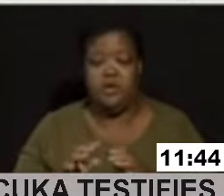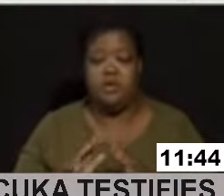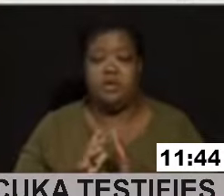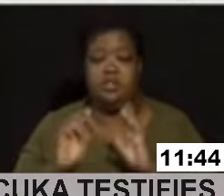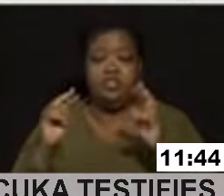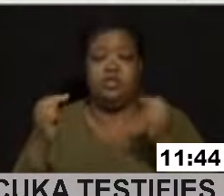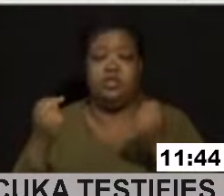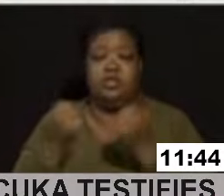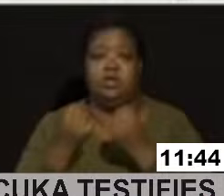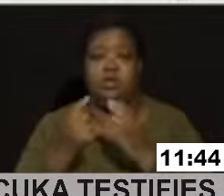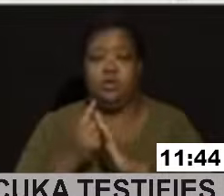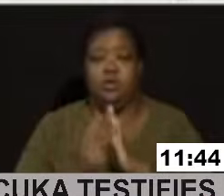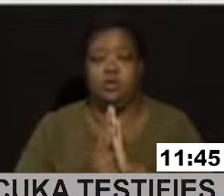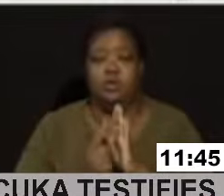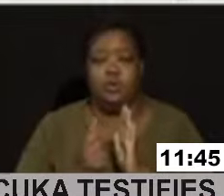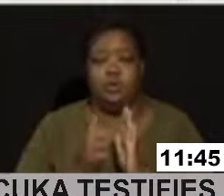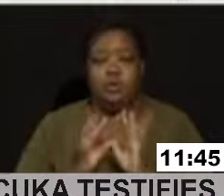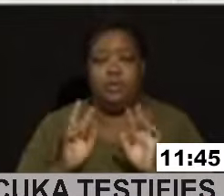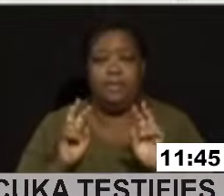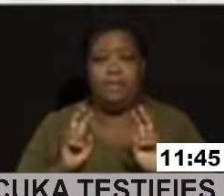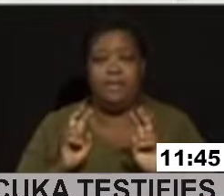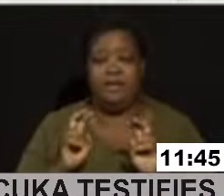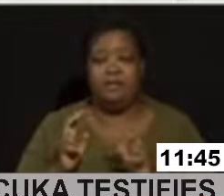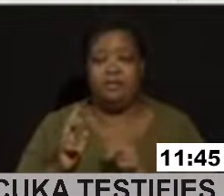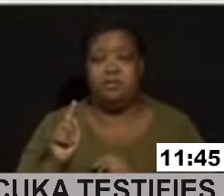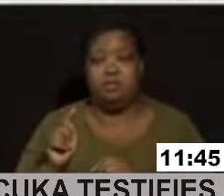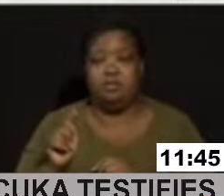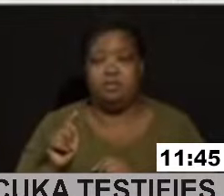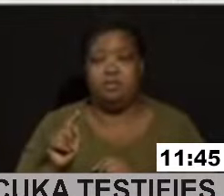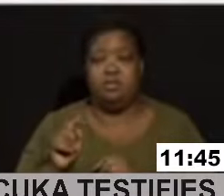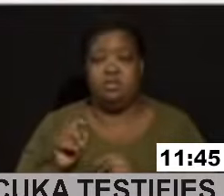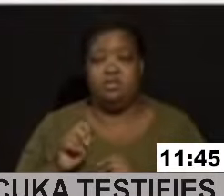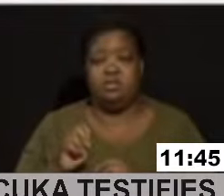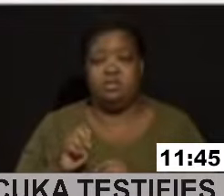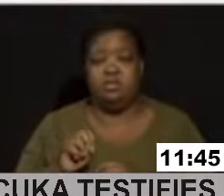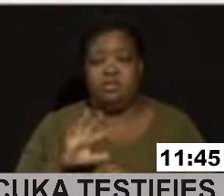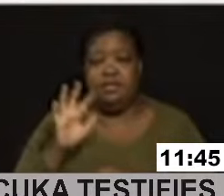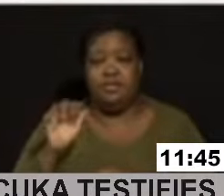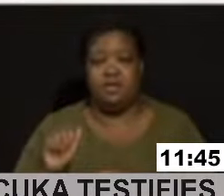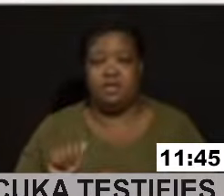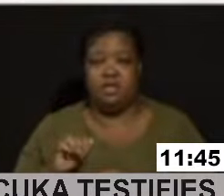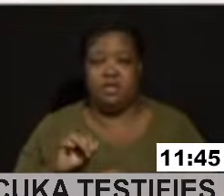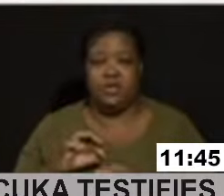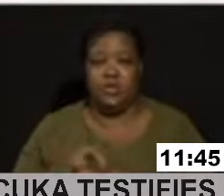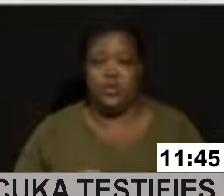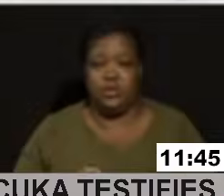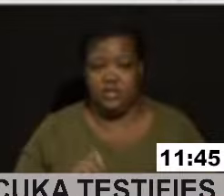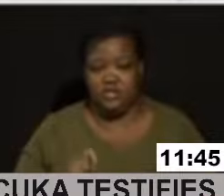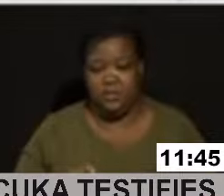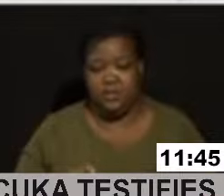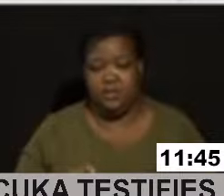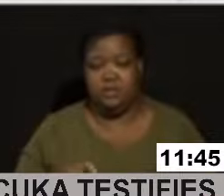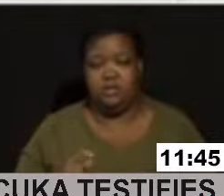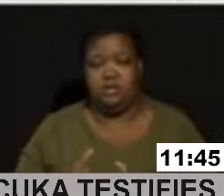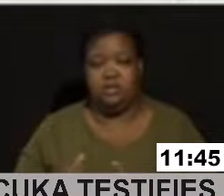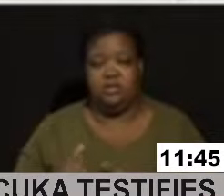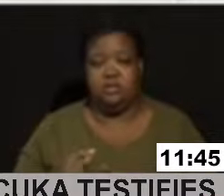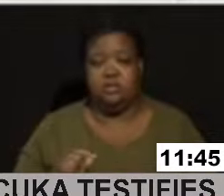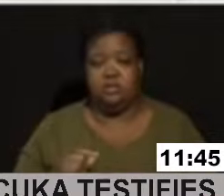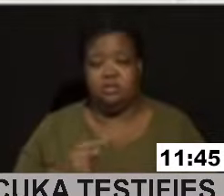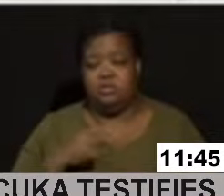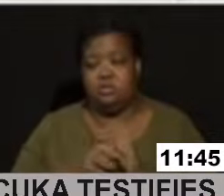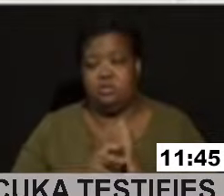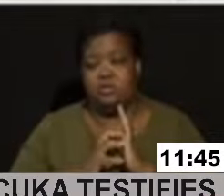matters arising from South Africa's obligations under the Rome Statute. This reinforces what you said earlier by way of